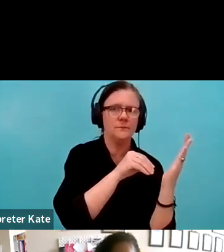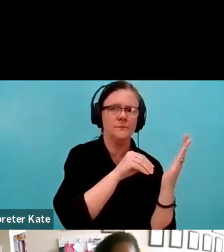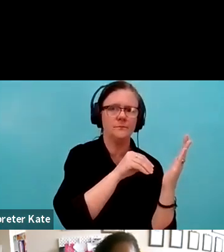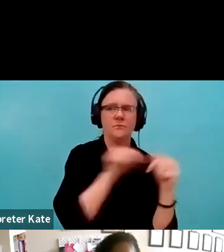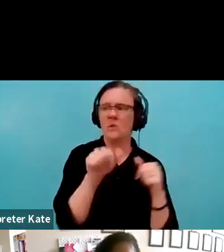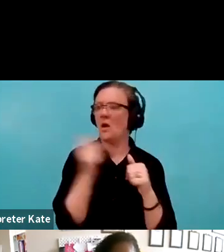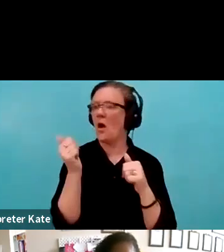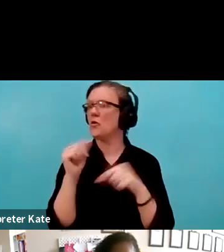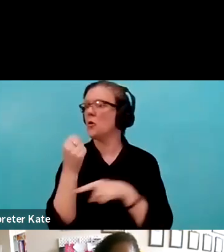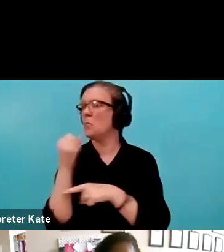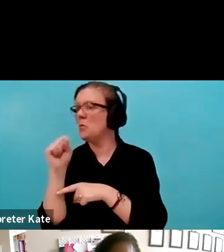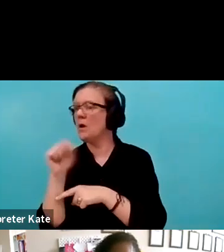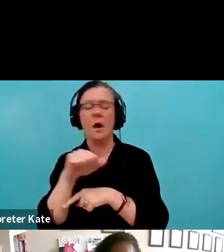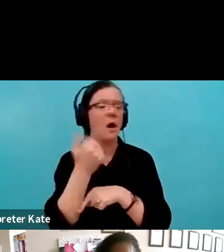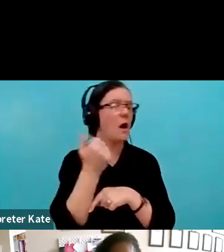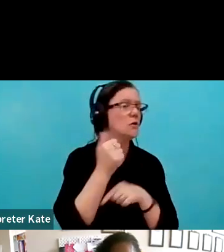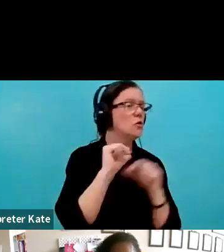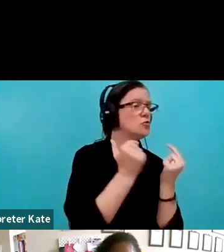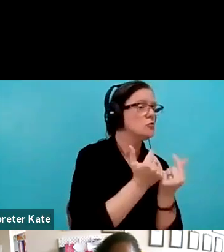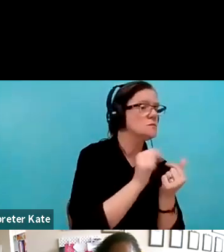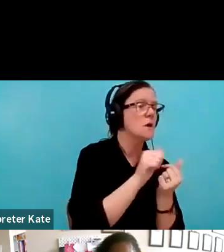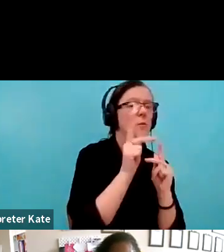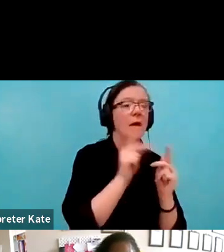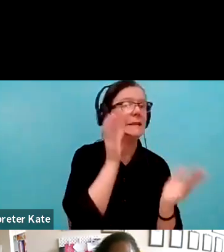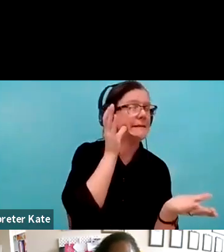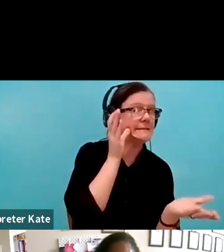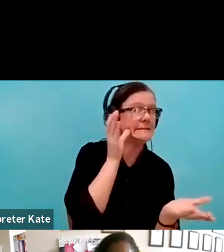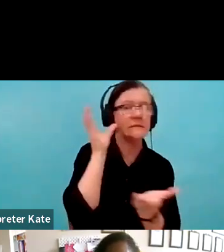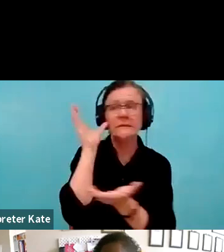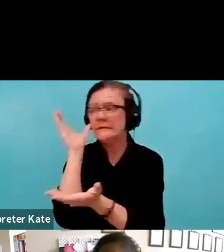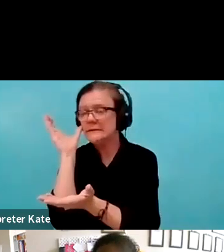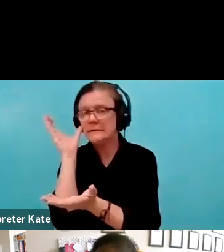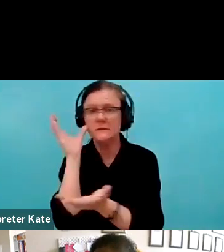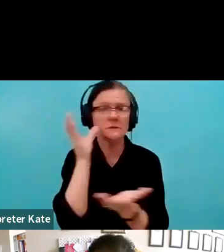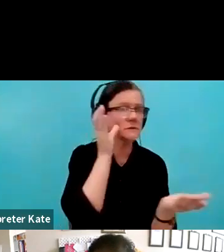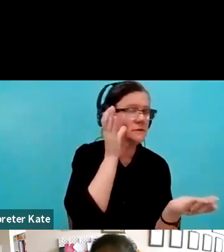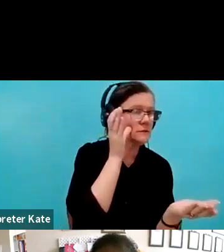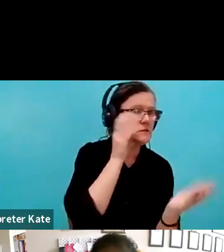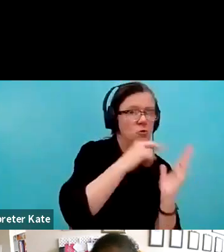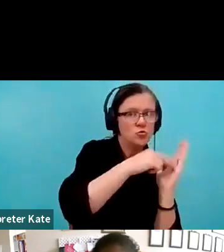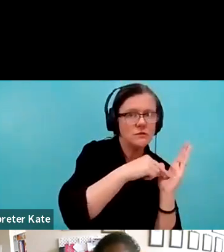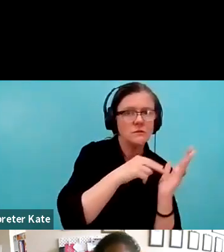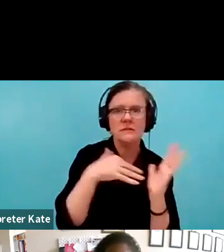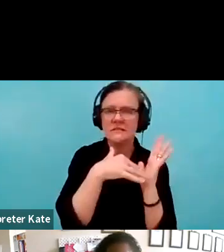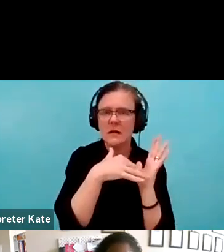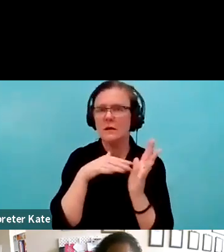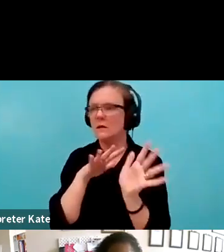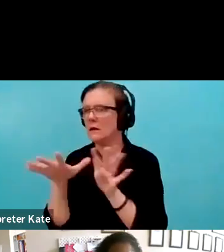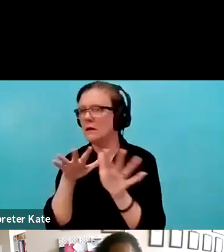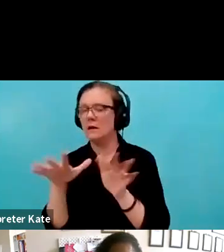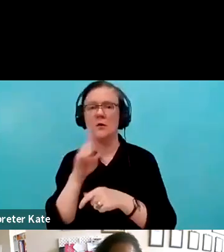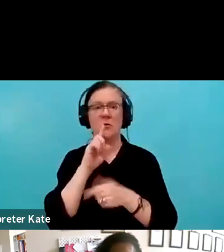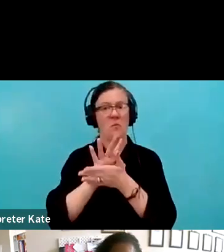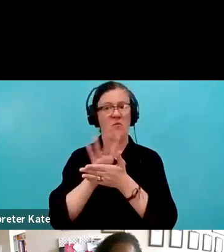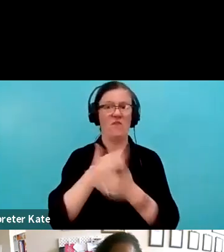other movements, and listening, and you know, one thing I really liked about the